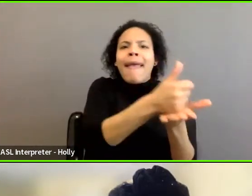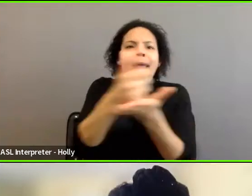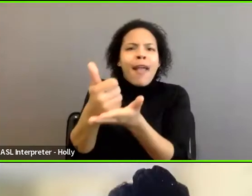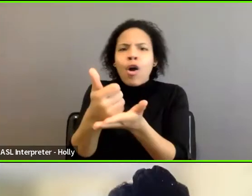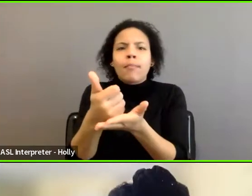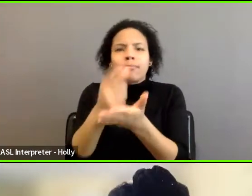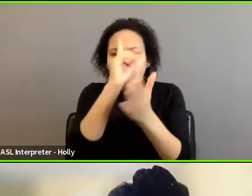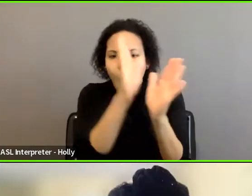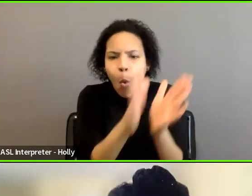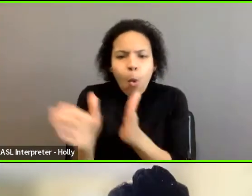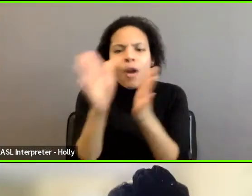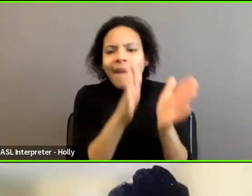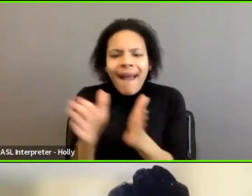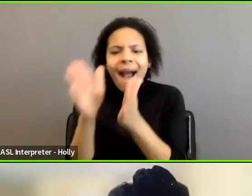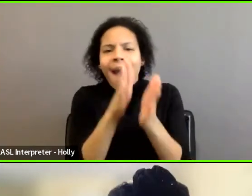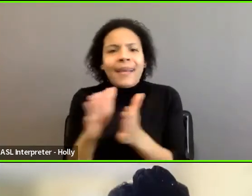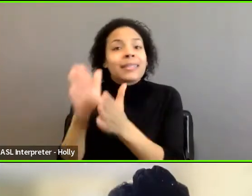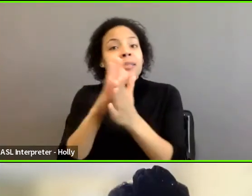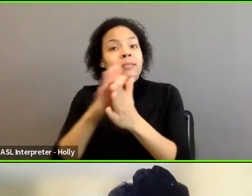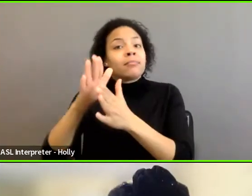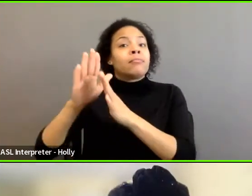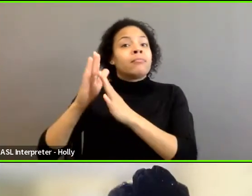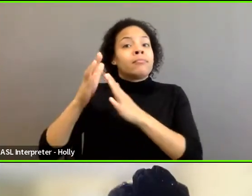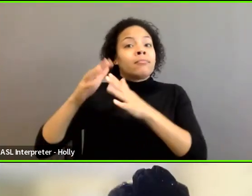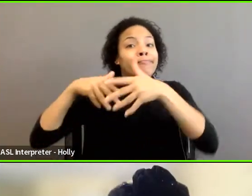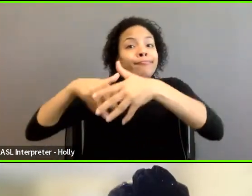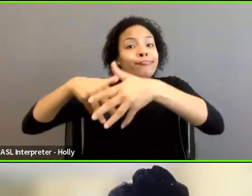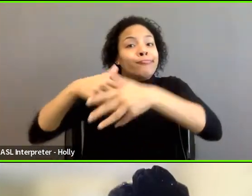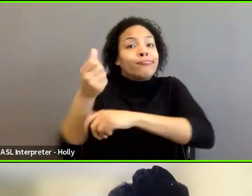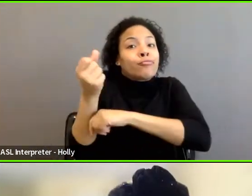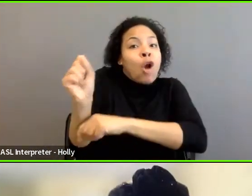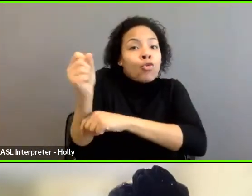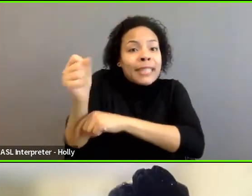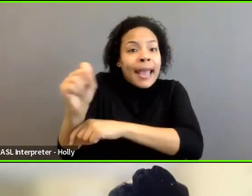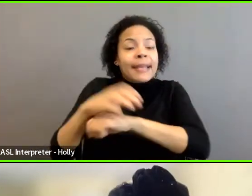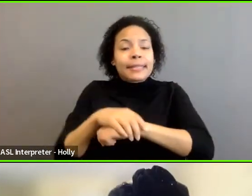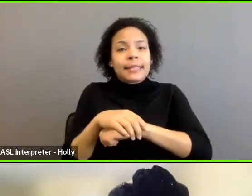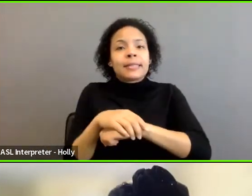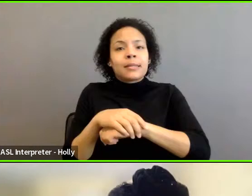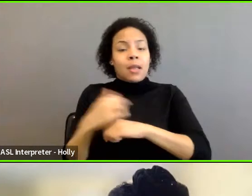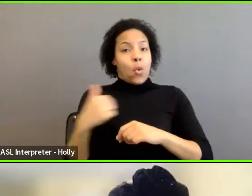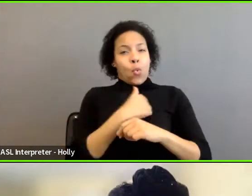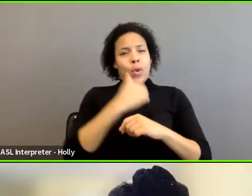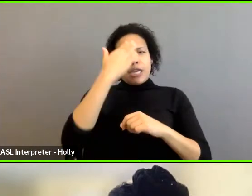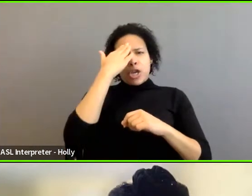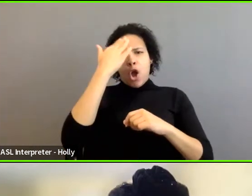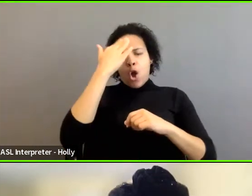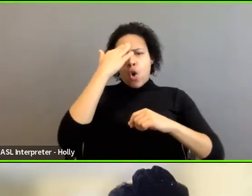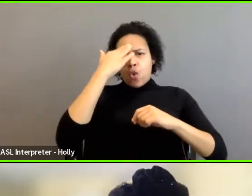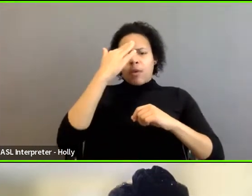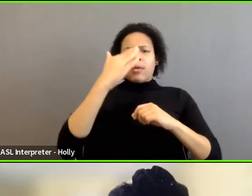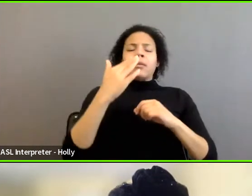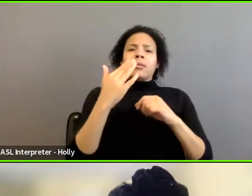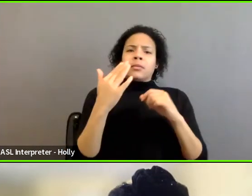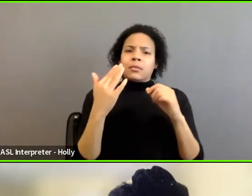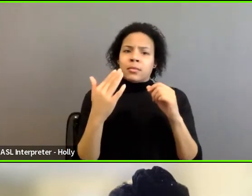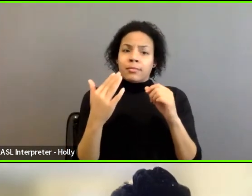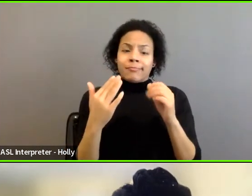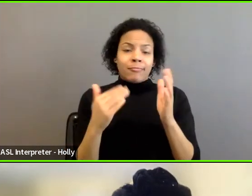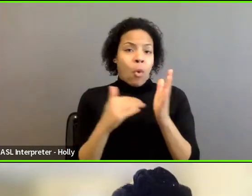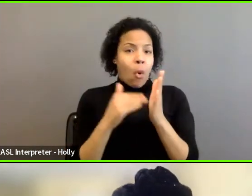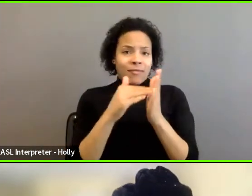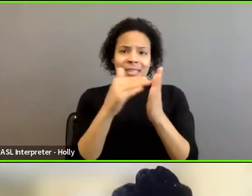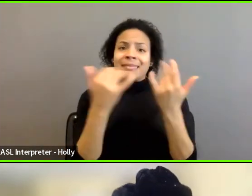climate on campuses, which were absolutely hostile. We know so many, unfortunately, still are to this